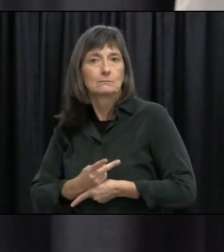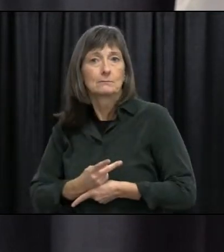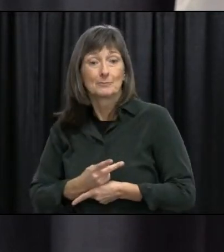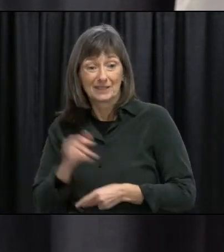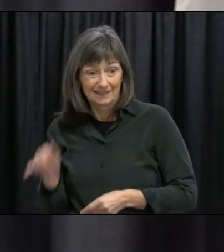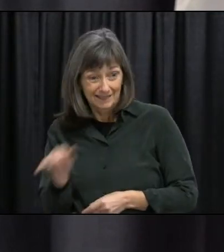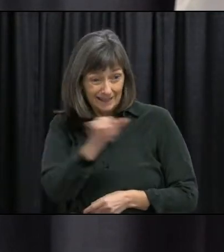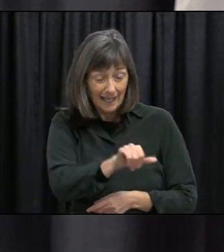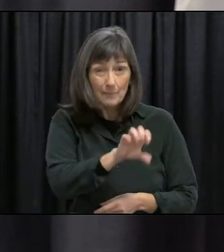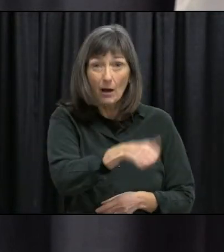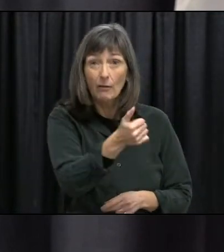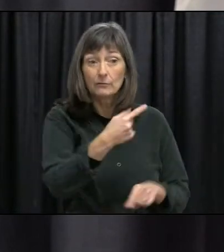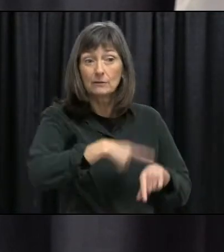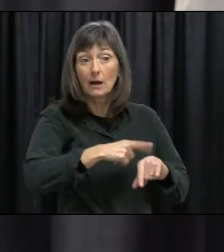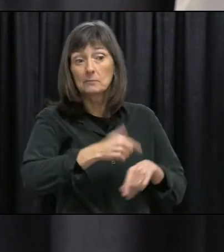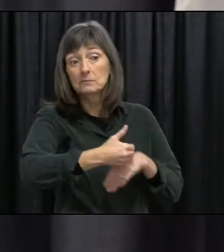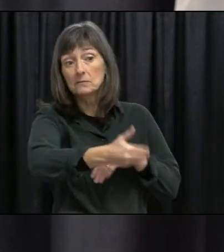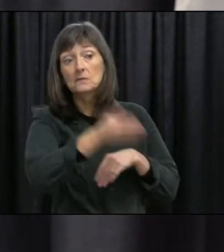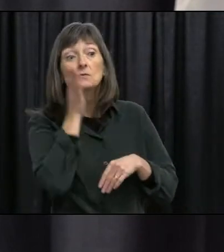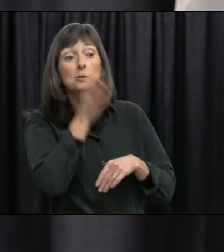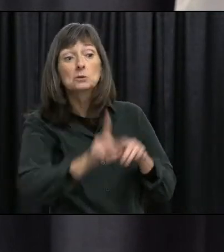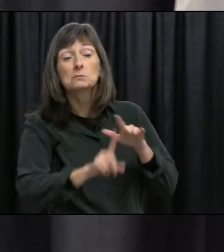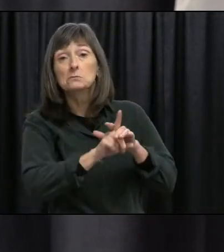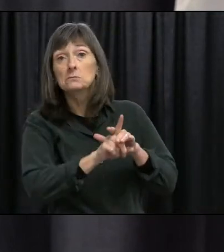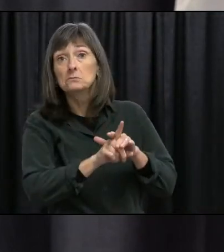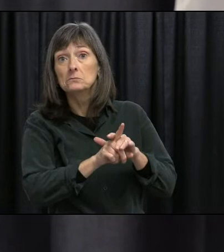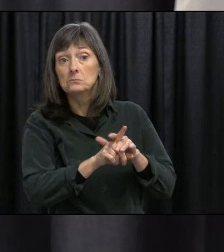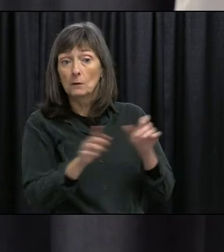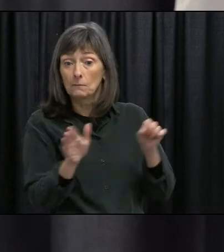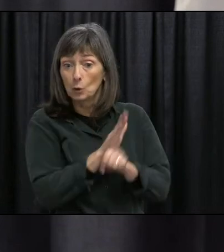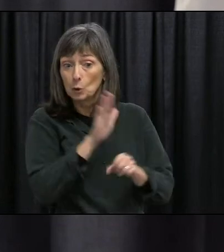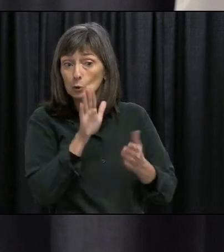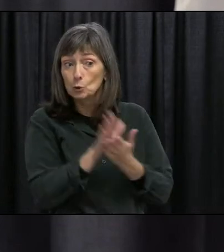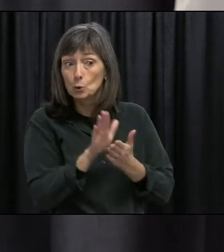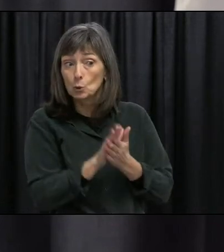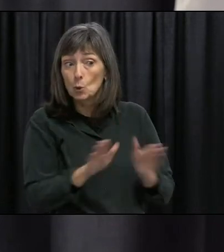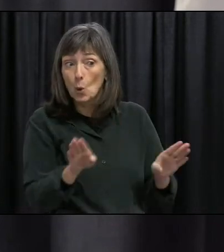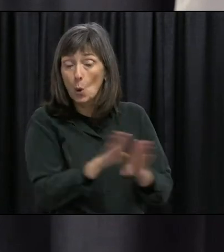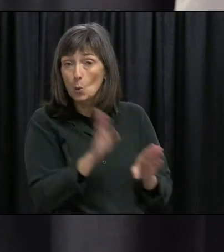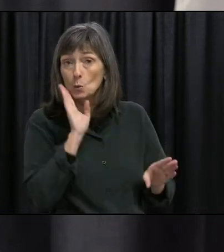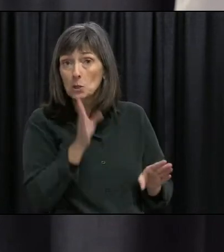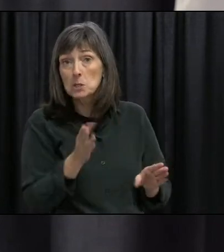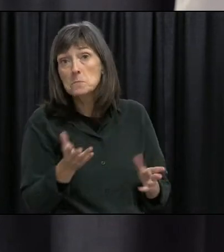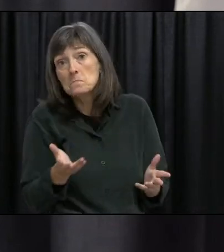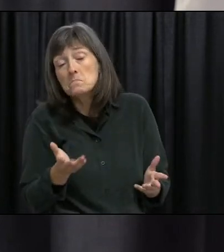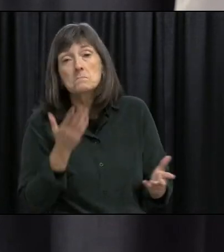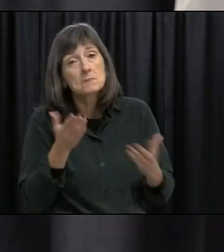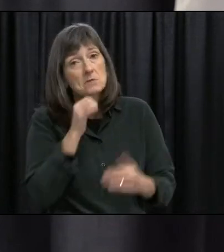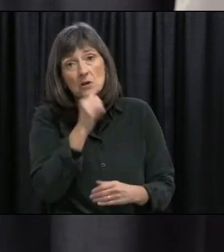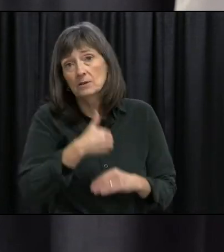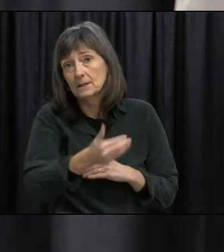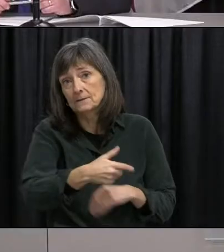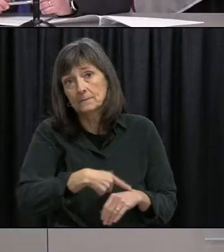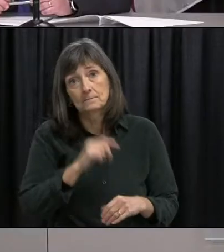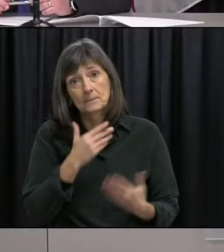same. For example, a suspension of classes for an entire school may not be required.